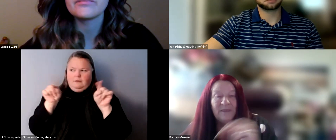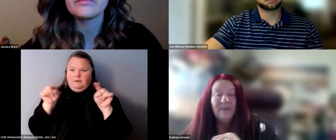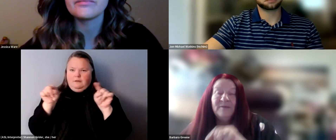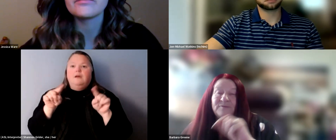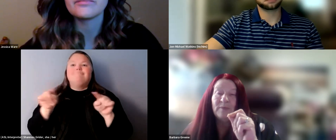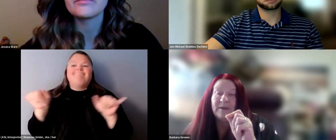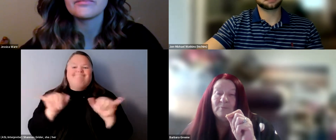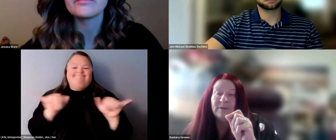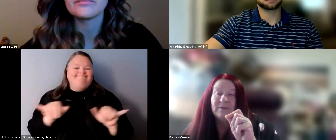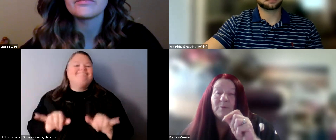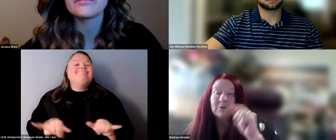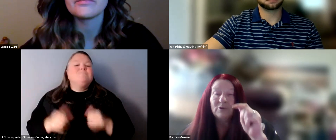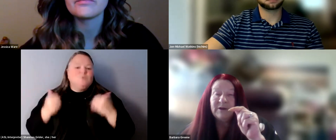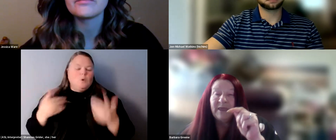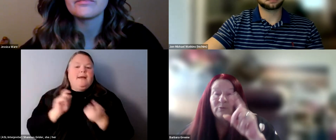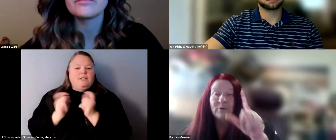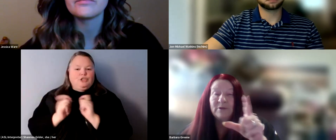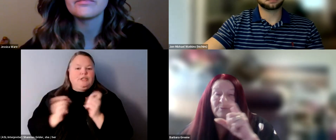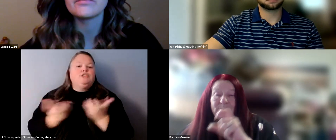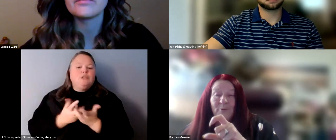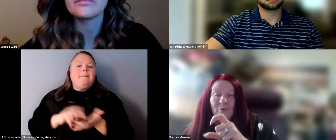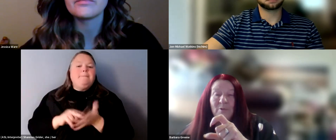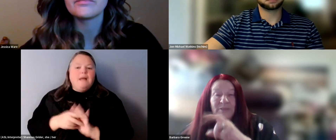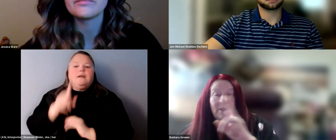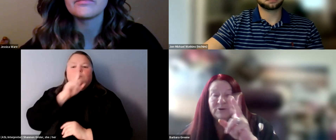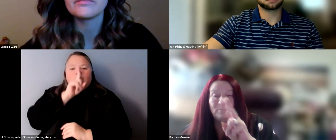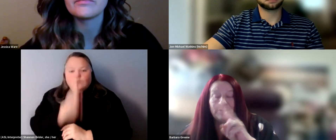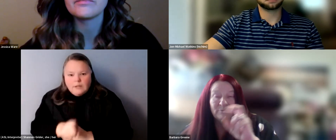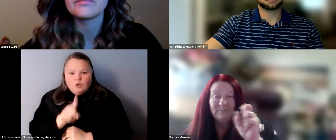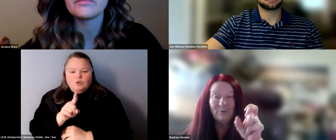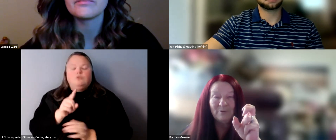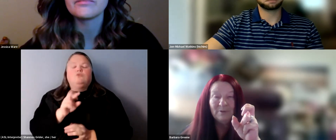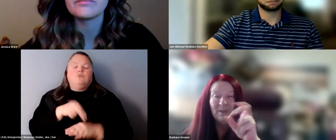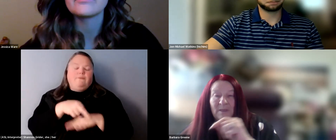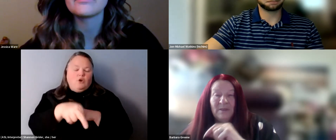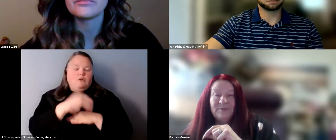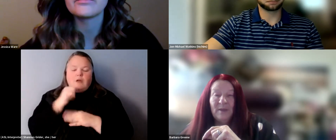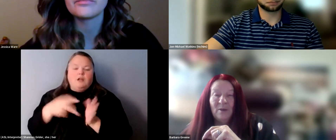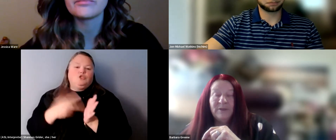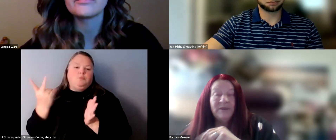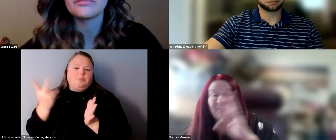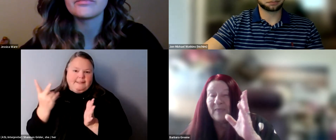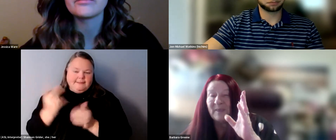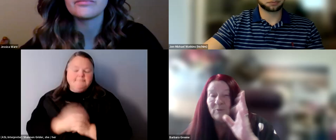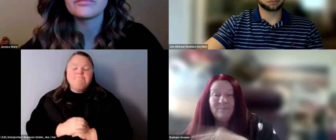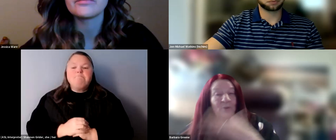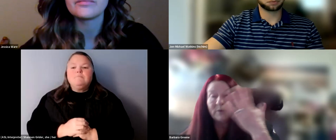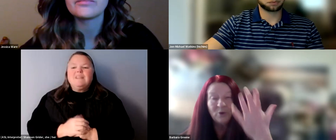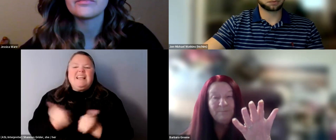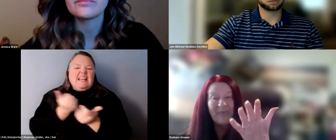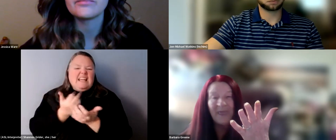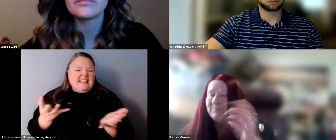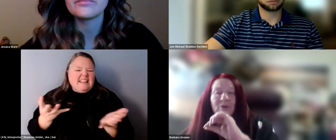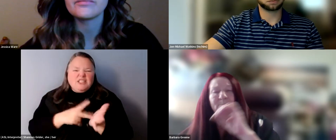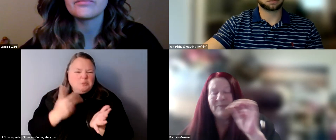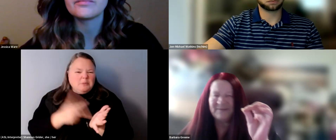needed, so that we were looking at a real referral and not a duplicate referral. So anything that read, so it